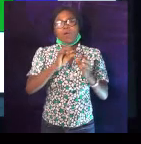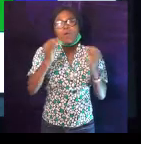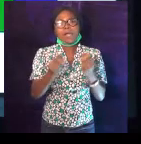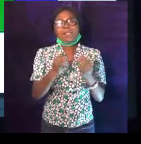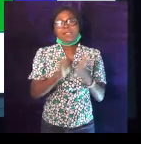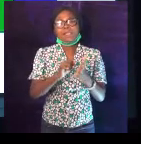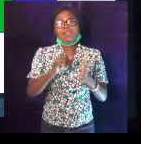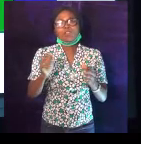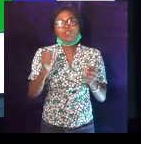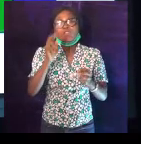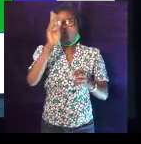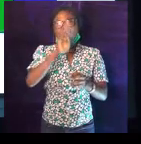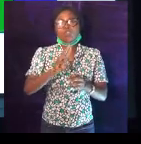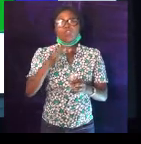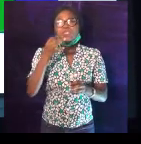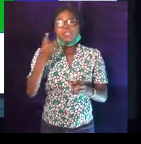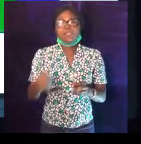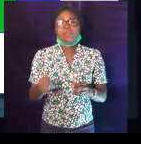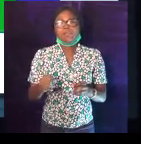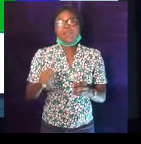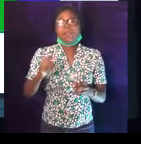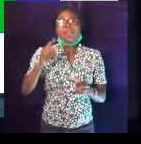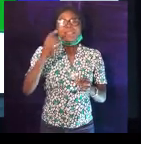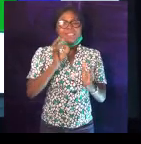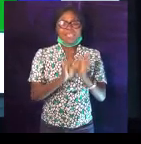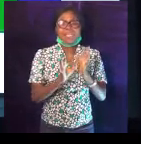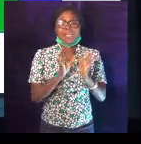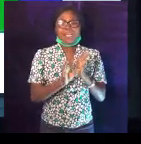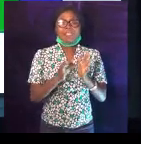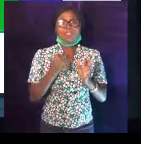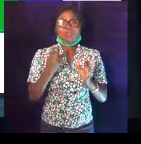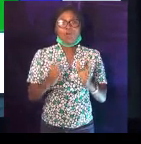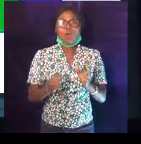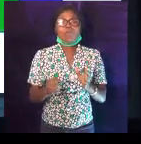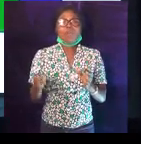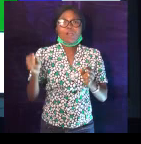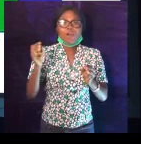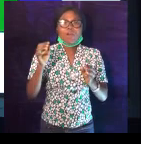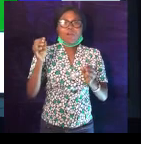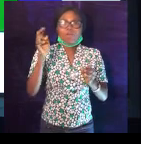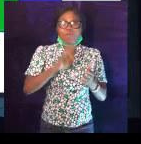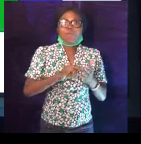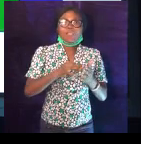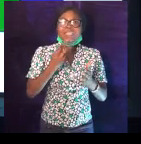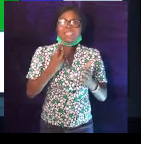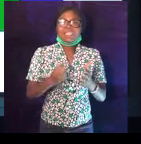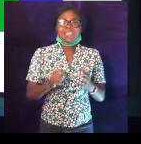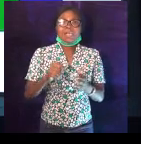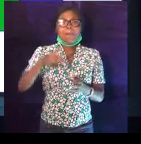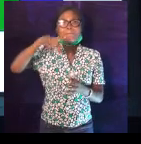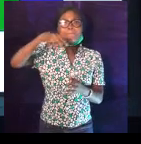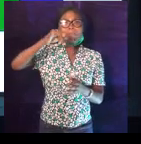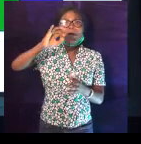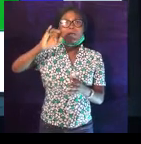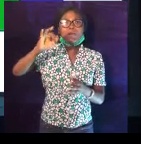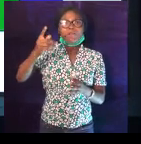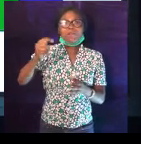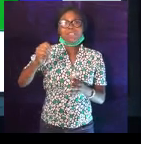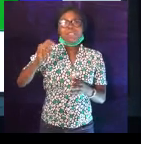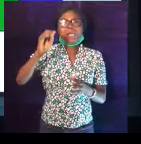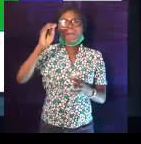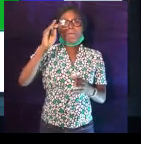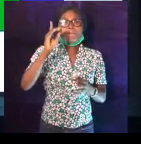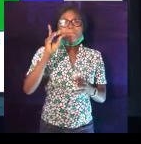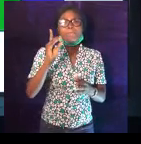using the tally chart, the count or frequency table, the bar graph, the